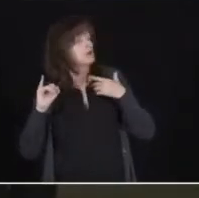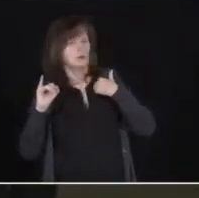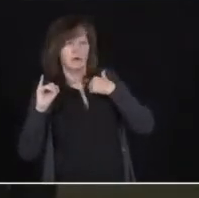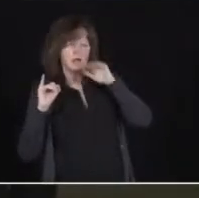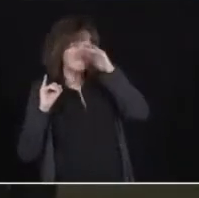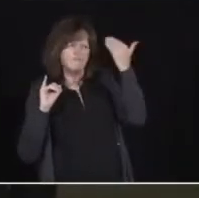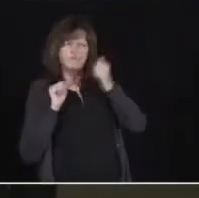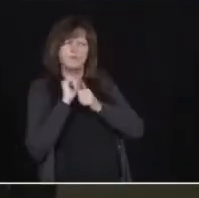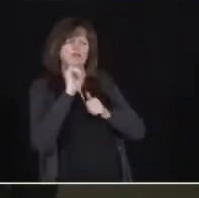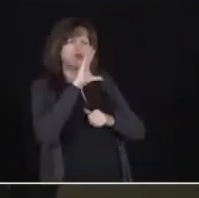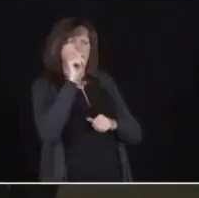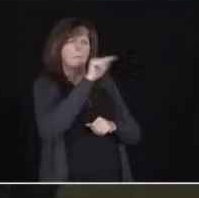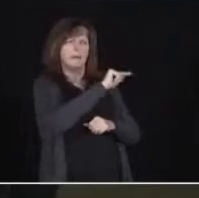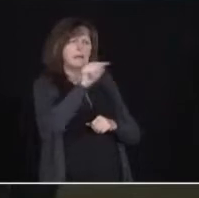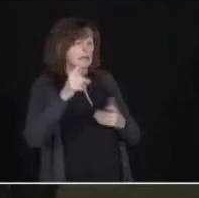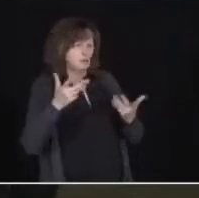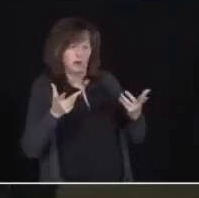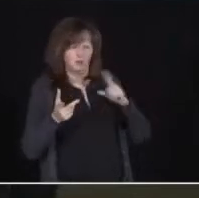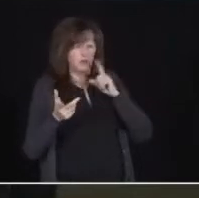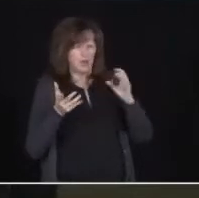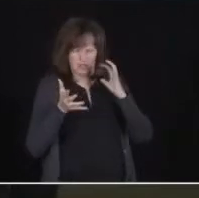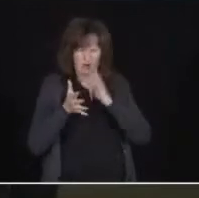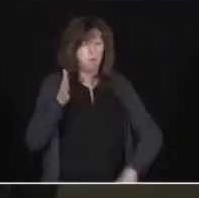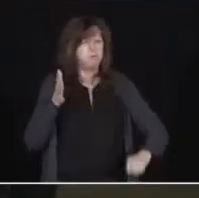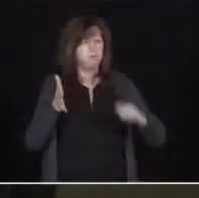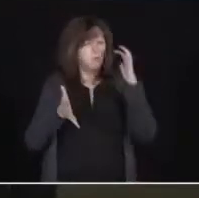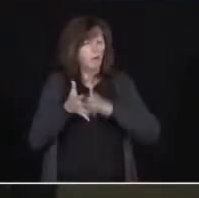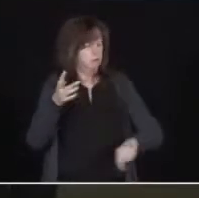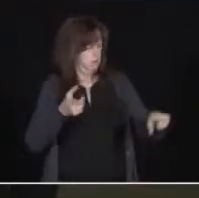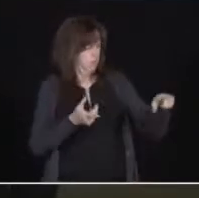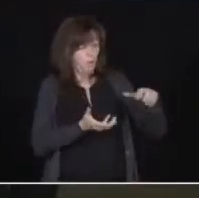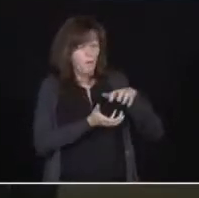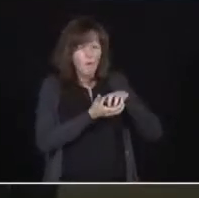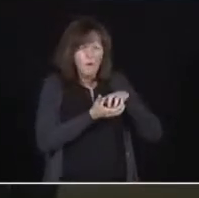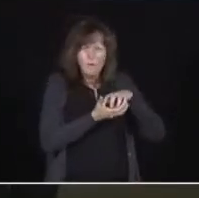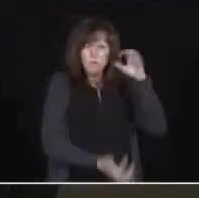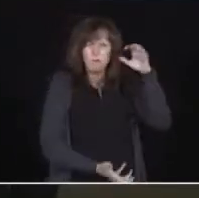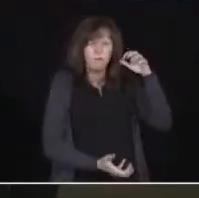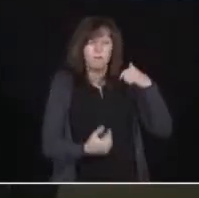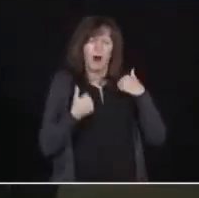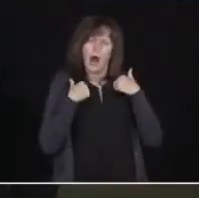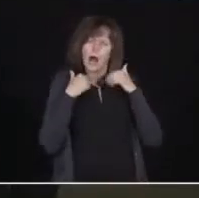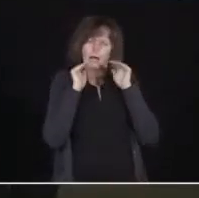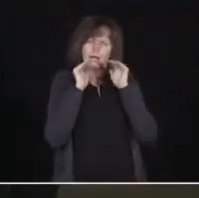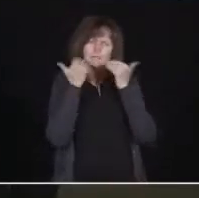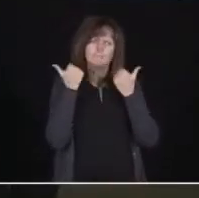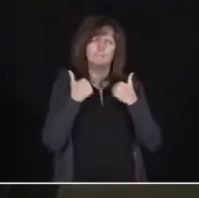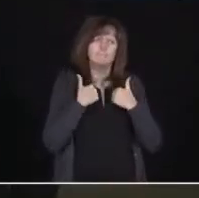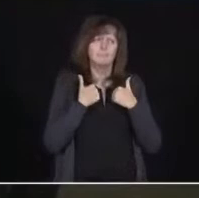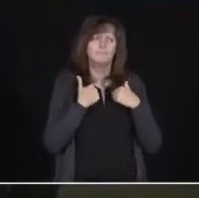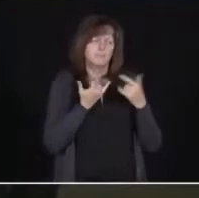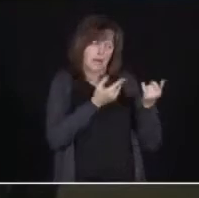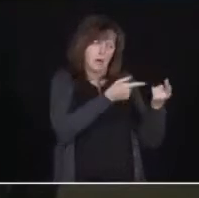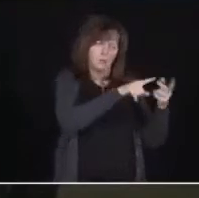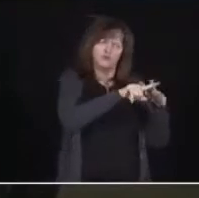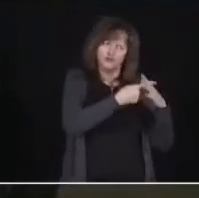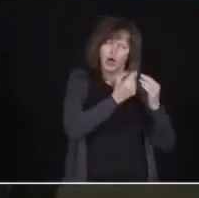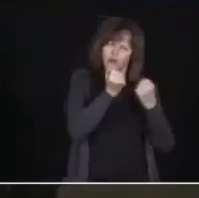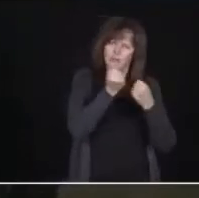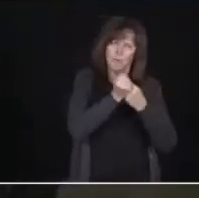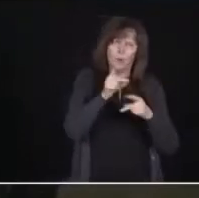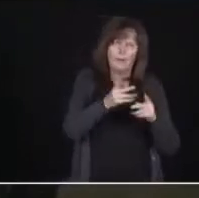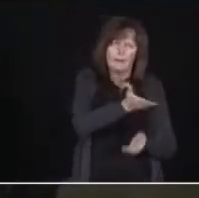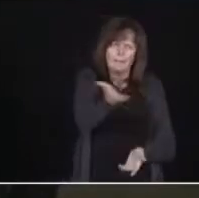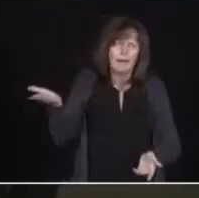over all these years. And I've just had it with these insurance companies. They need to come to the table, start supporting people, insuring. They're absolutely